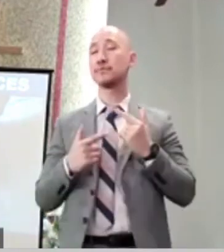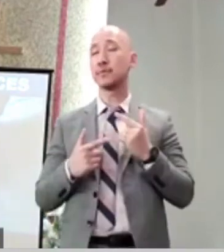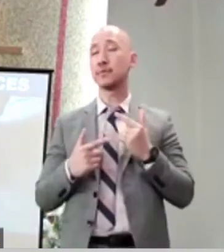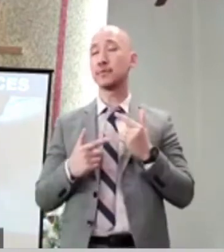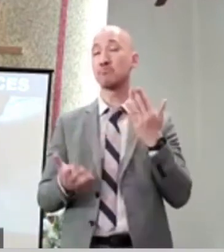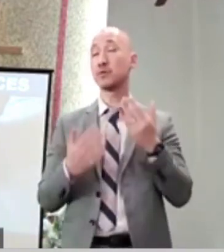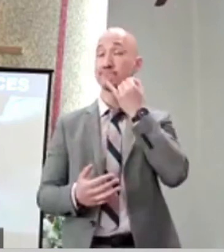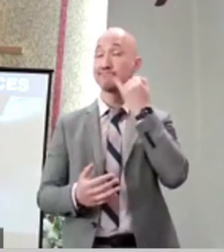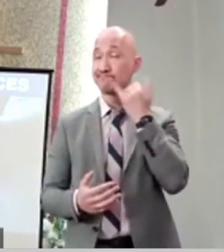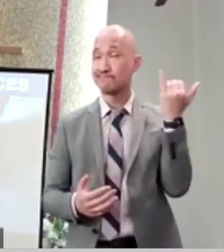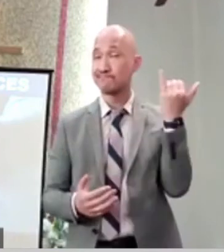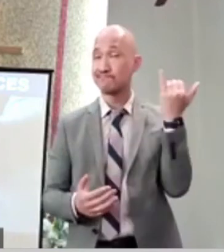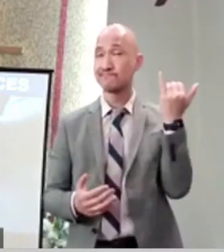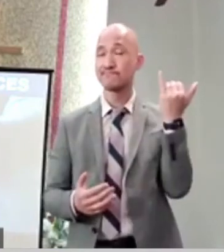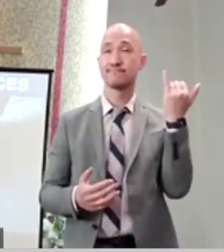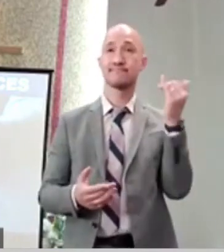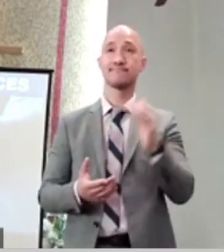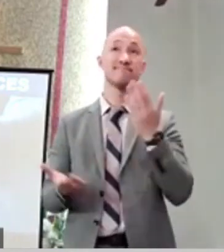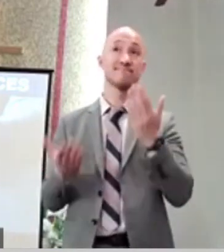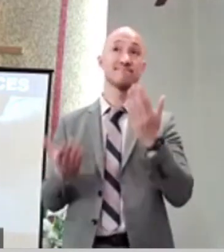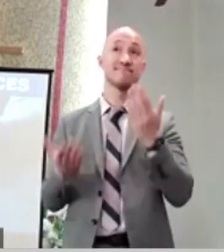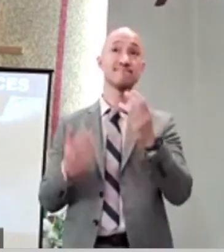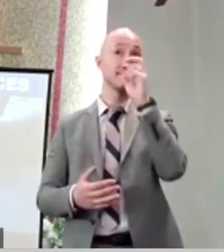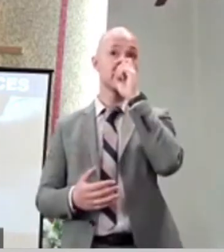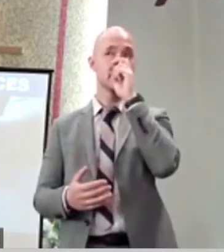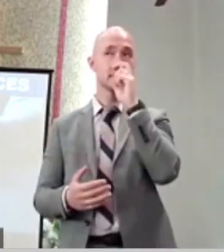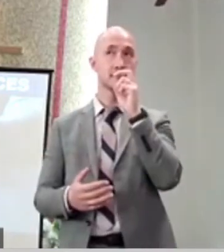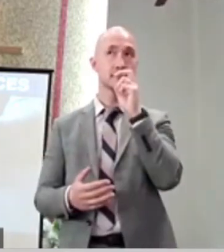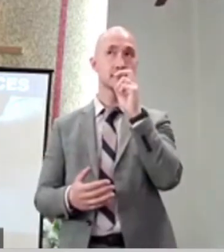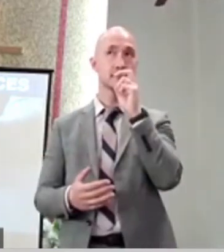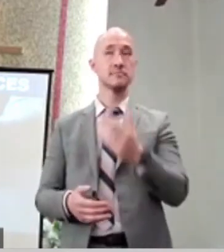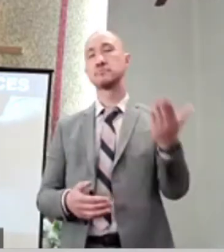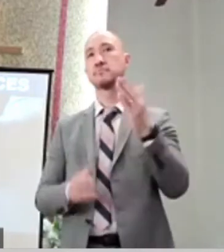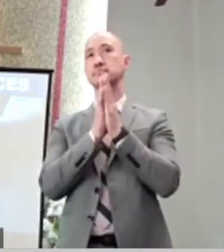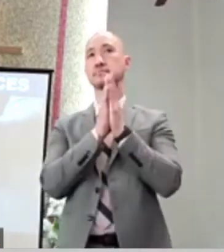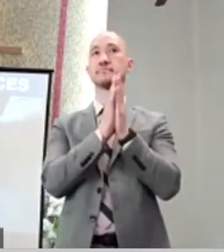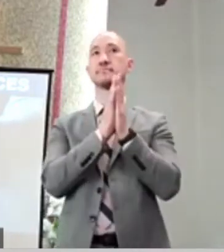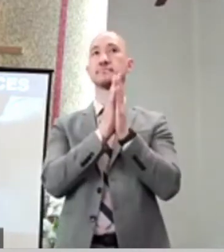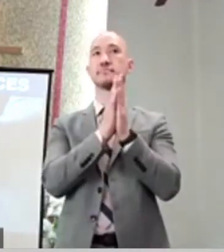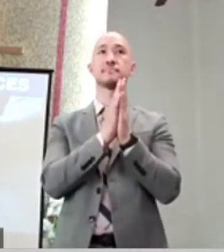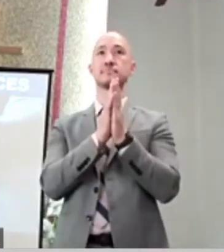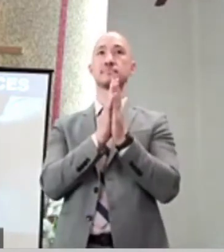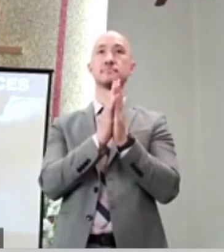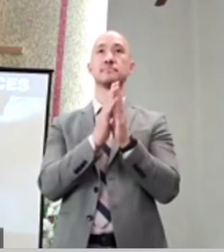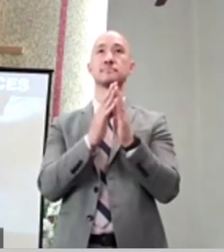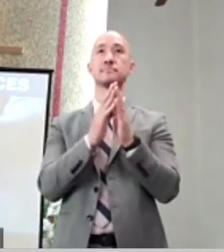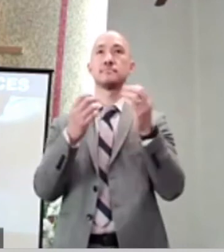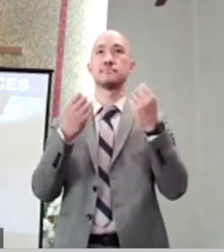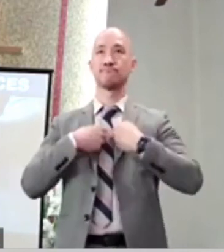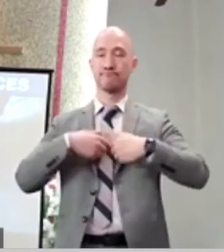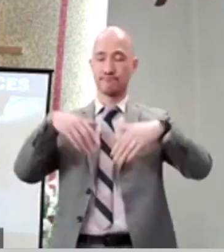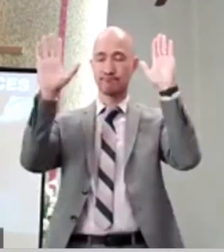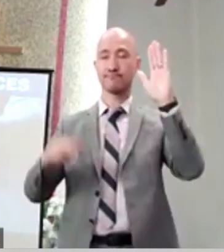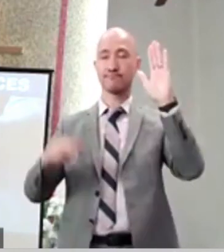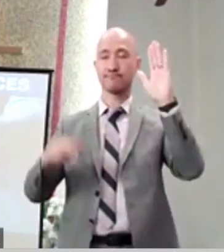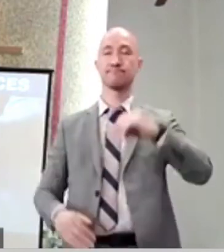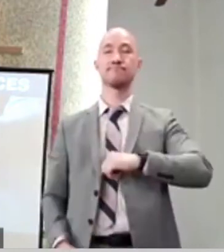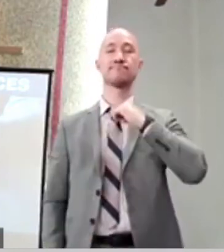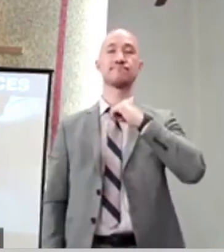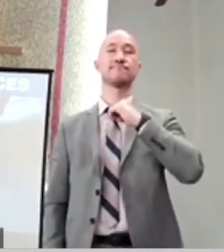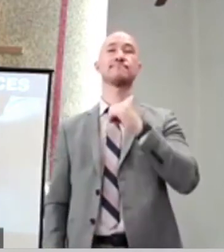family, somewhere. Let's pray about that. Let's give that to God. Surrender to the